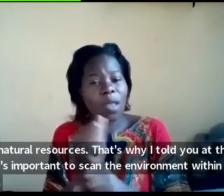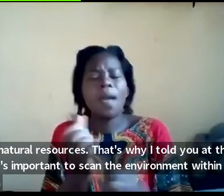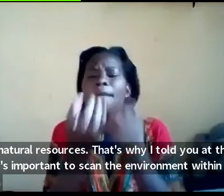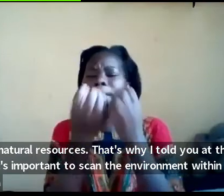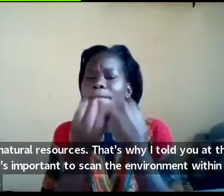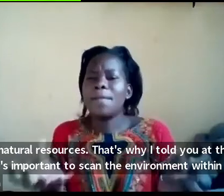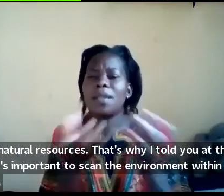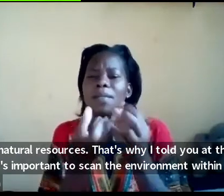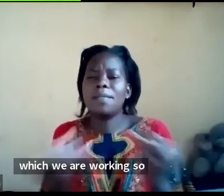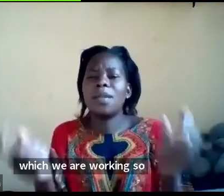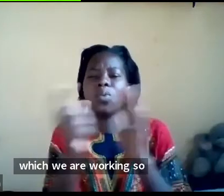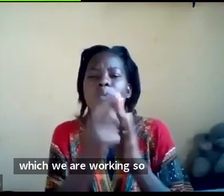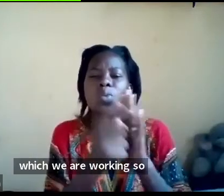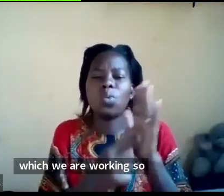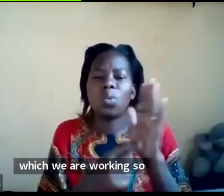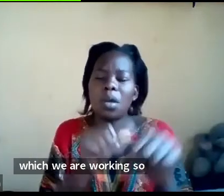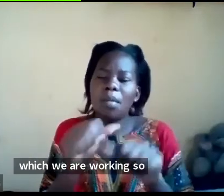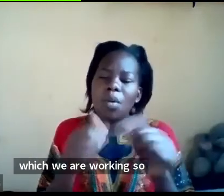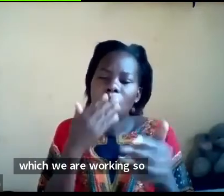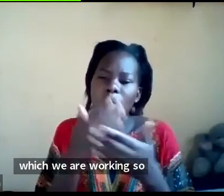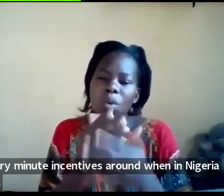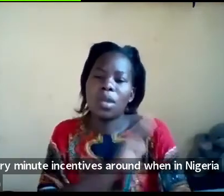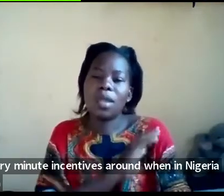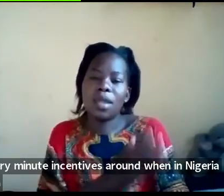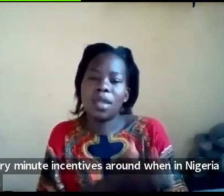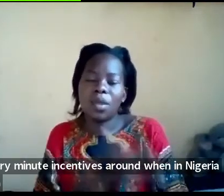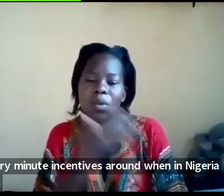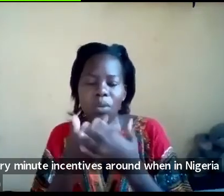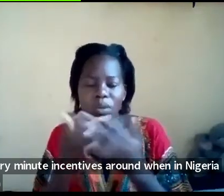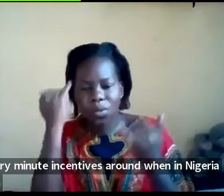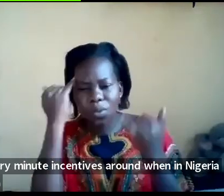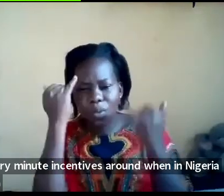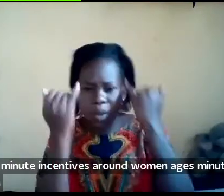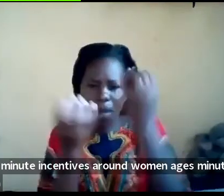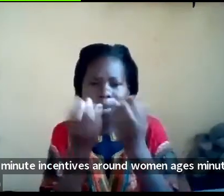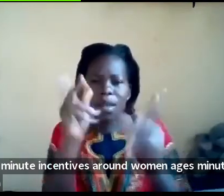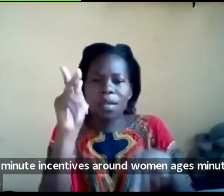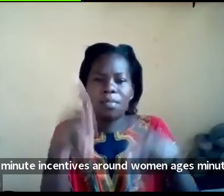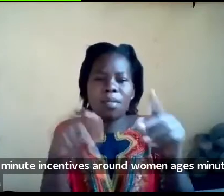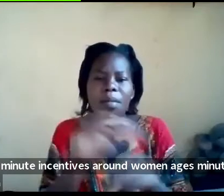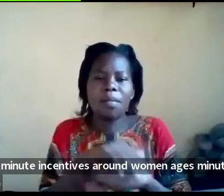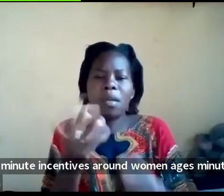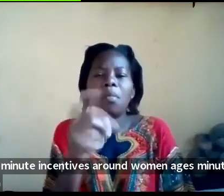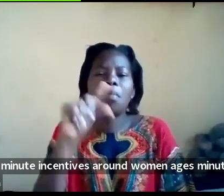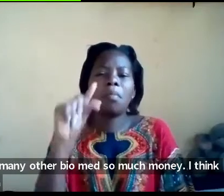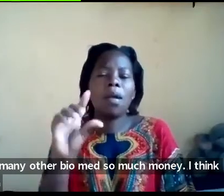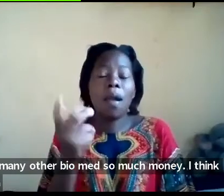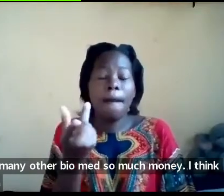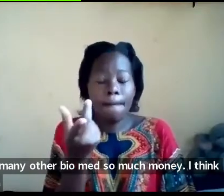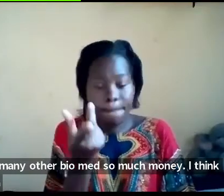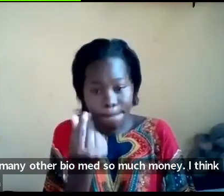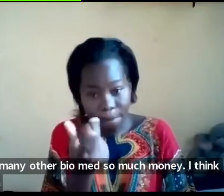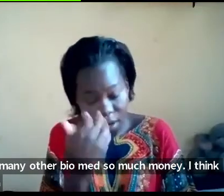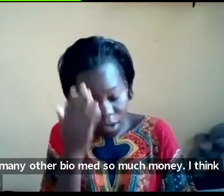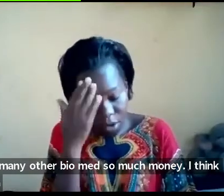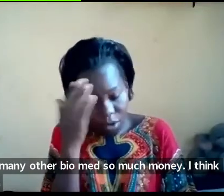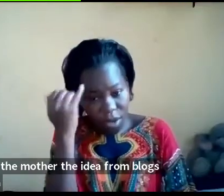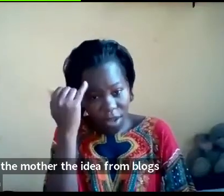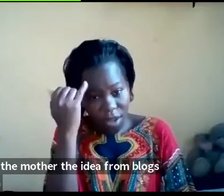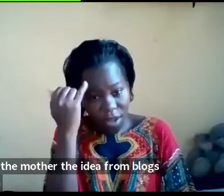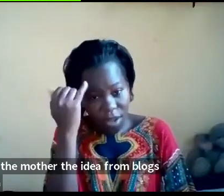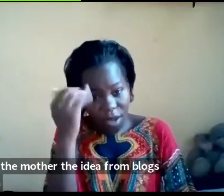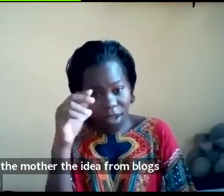green energies, many innovations. Many young people have made so much money. I think you know that the Ideathon plugs into what